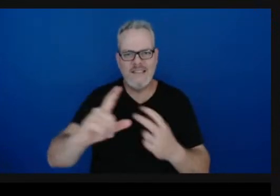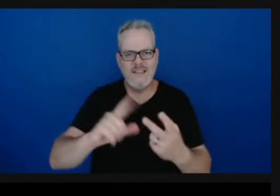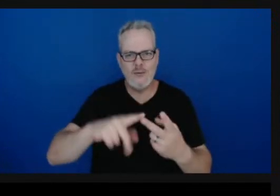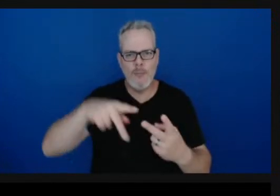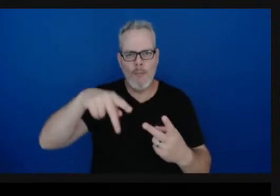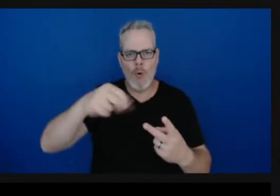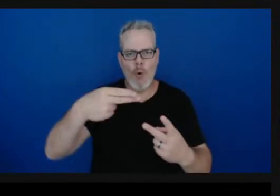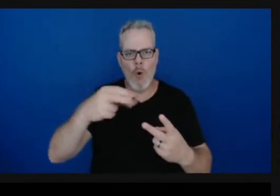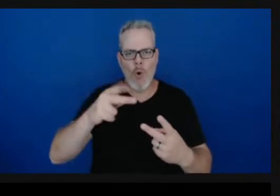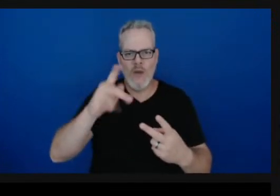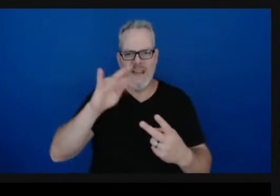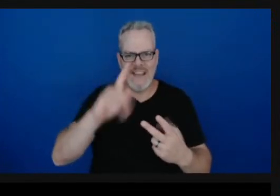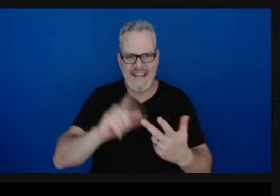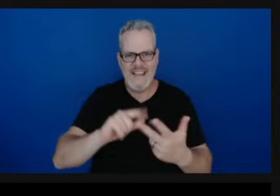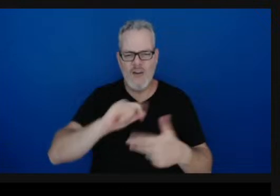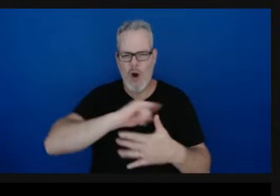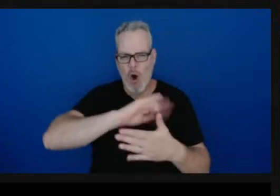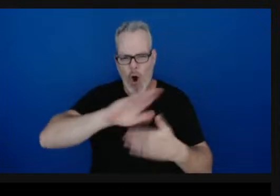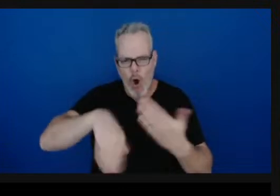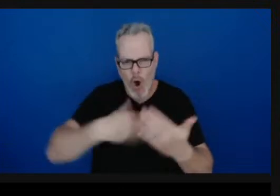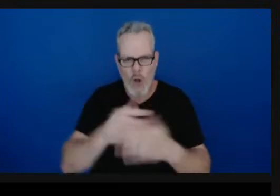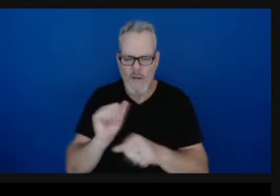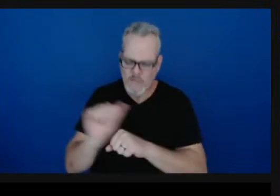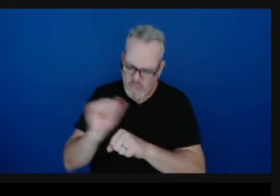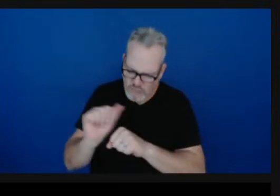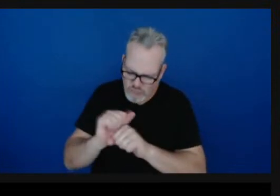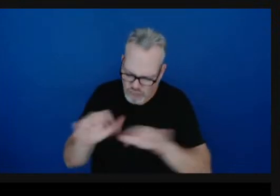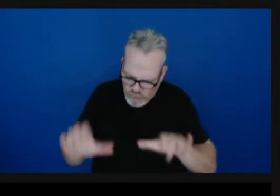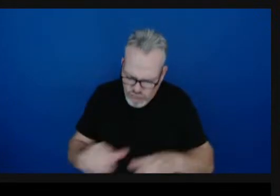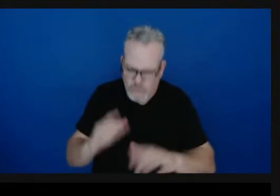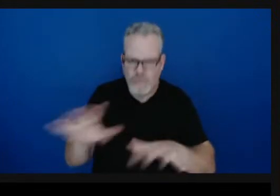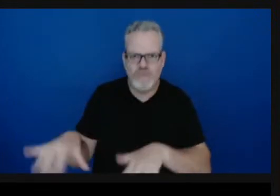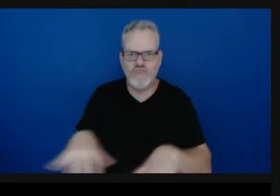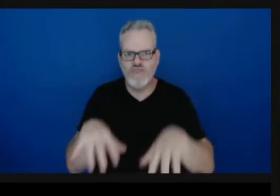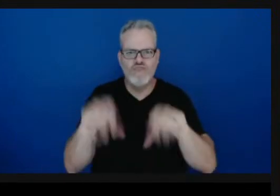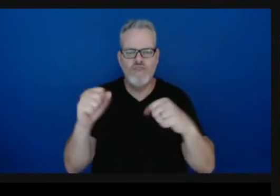our community so that we can thrive once again.